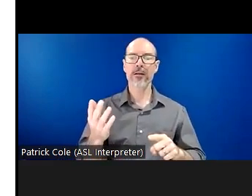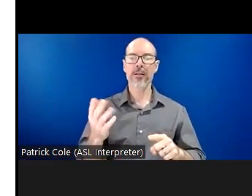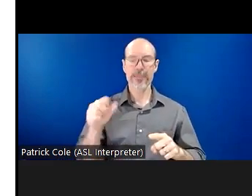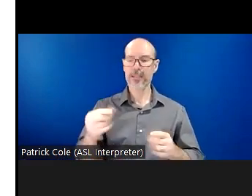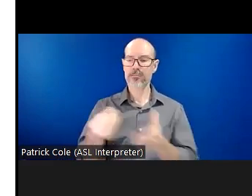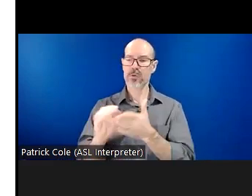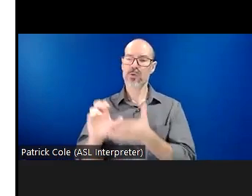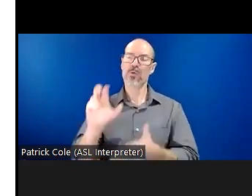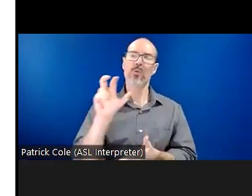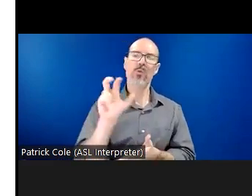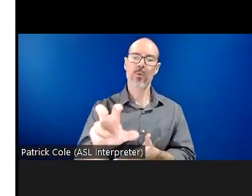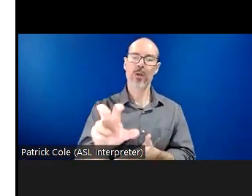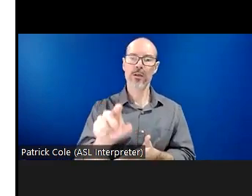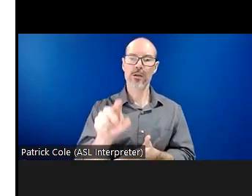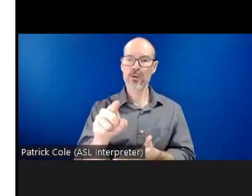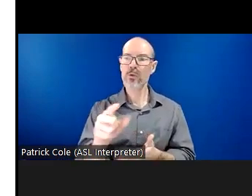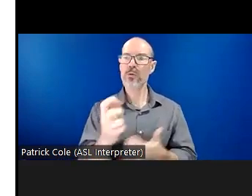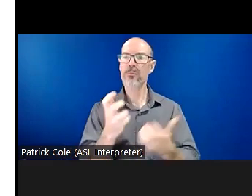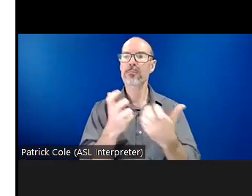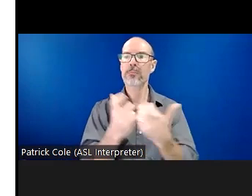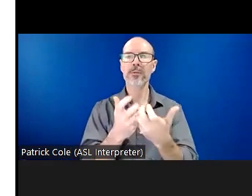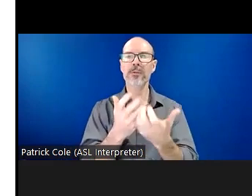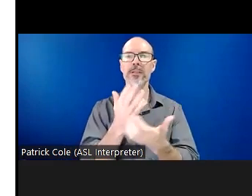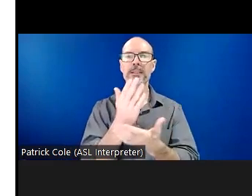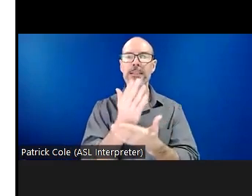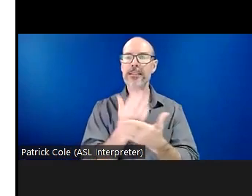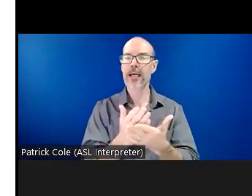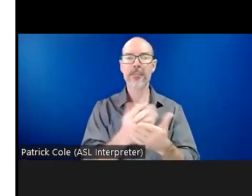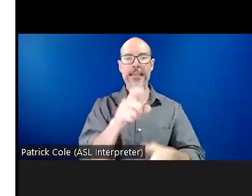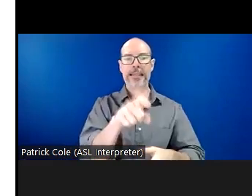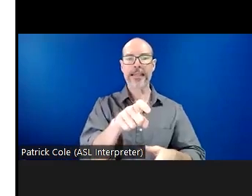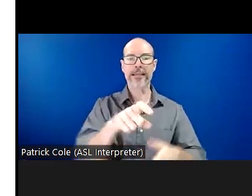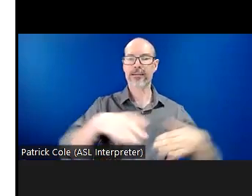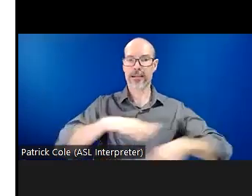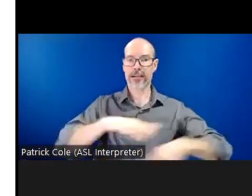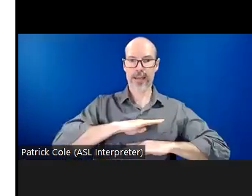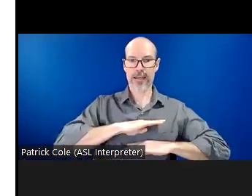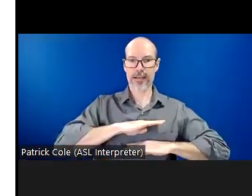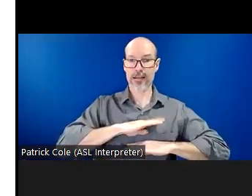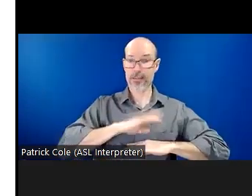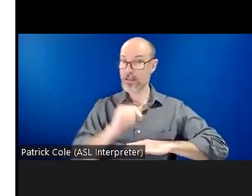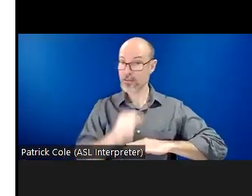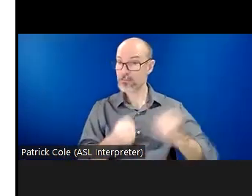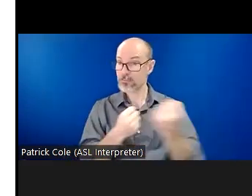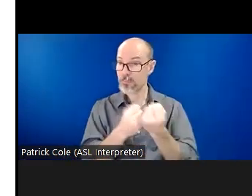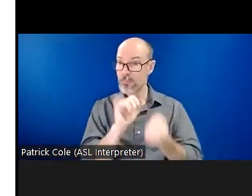other funds that could be used? And for the situation that you described, I think the Solar for All